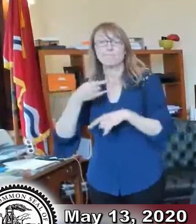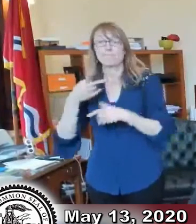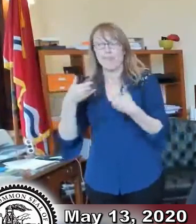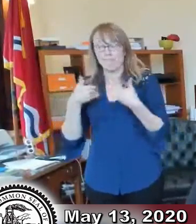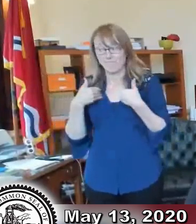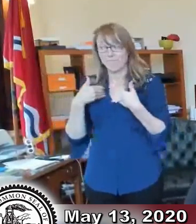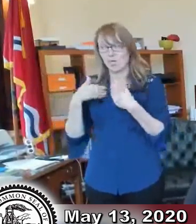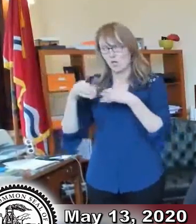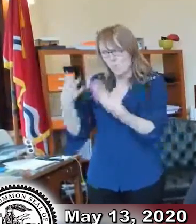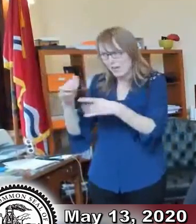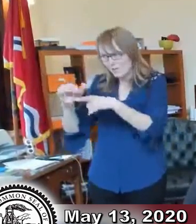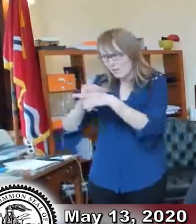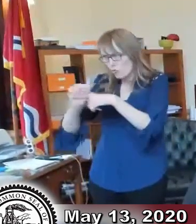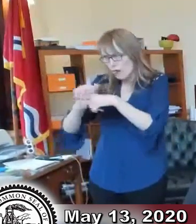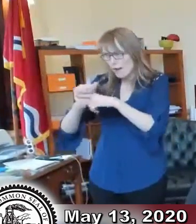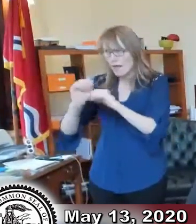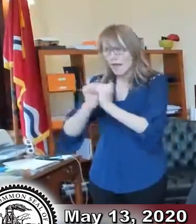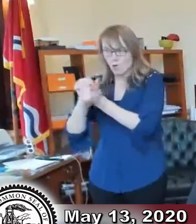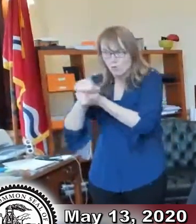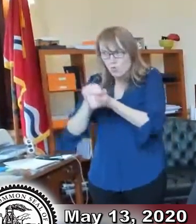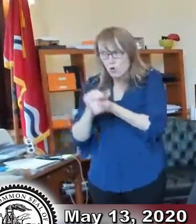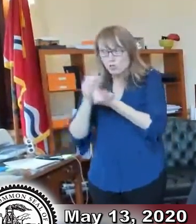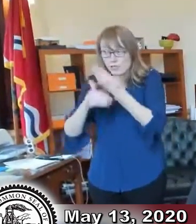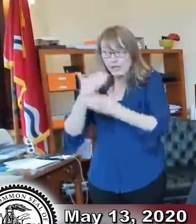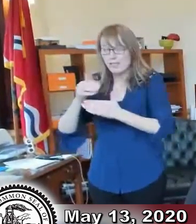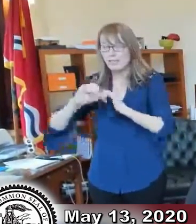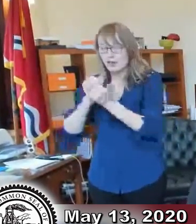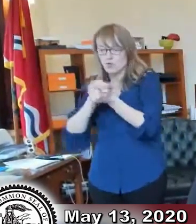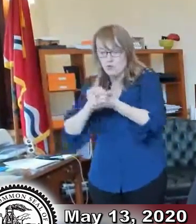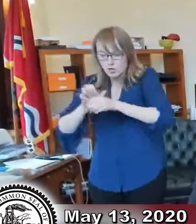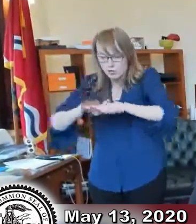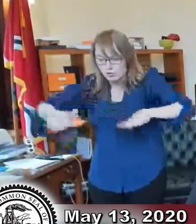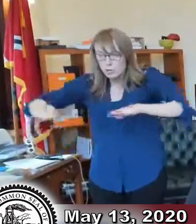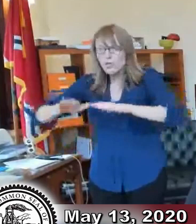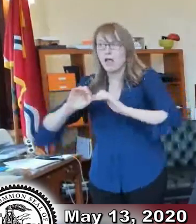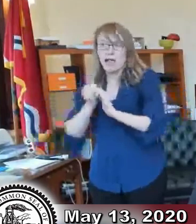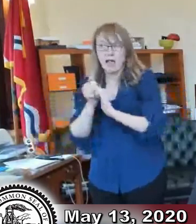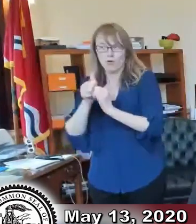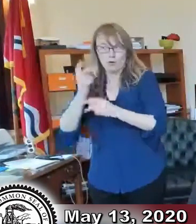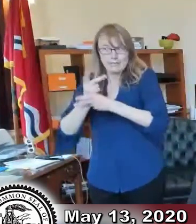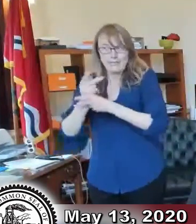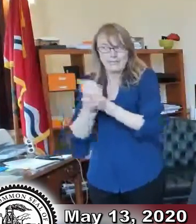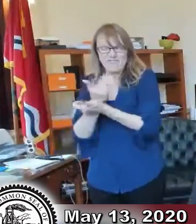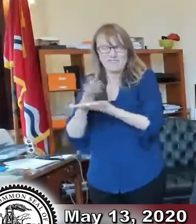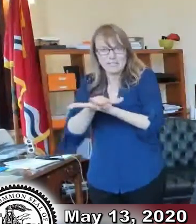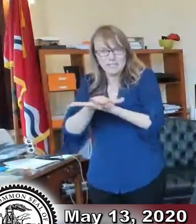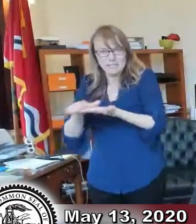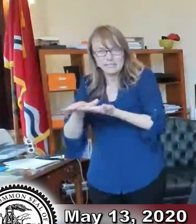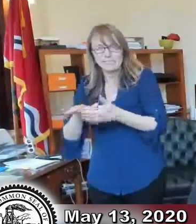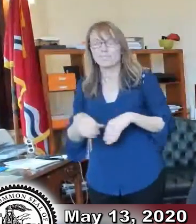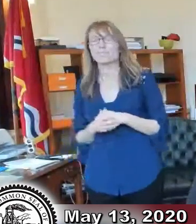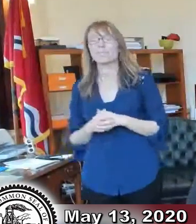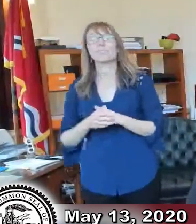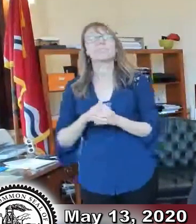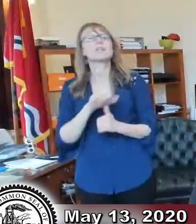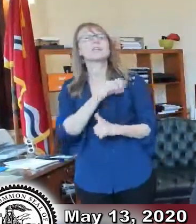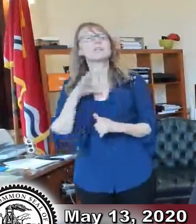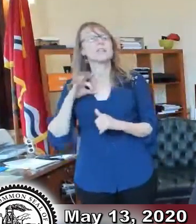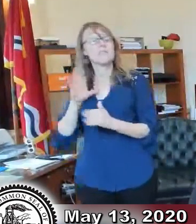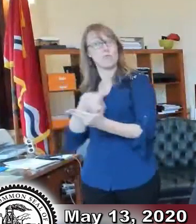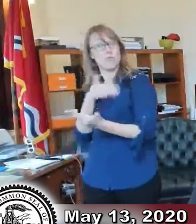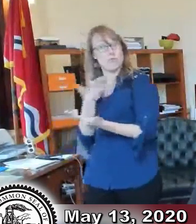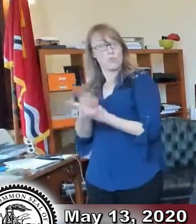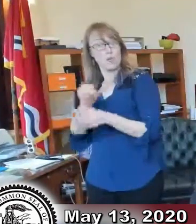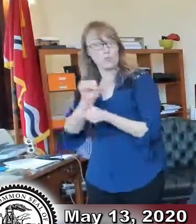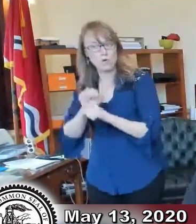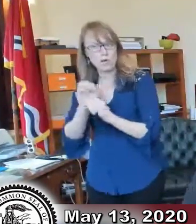things. The second thing, staff arrival and departure. How do you do staff arrival and departure when you're